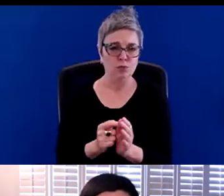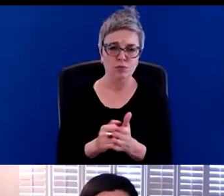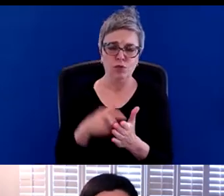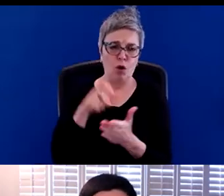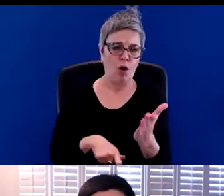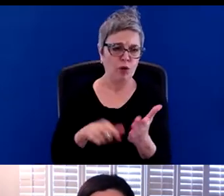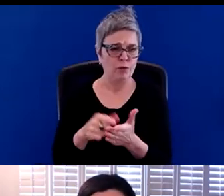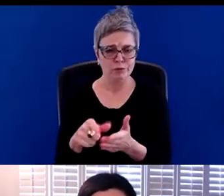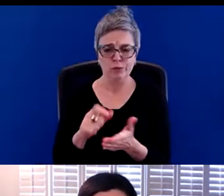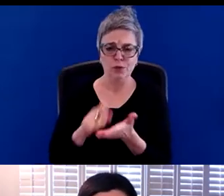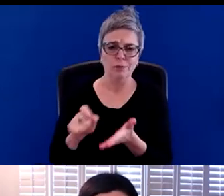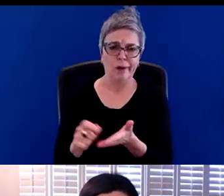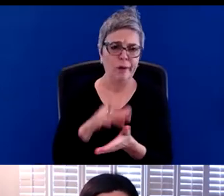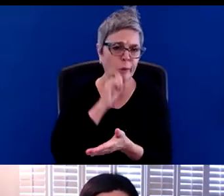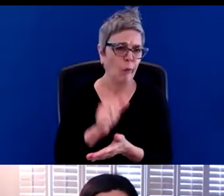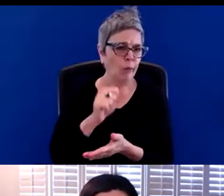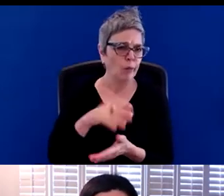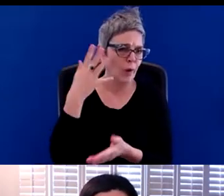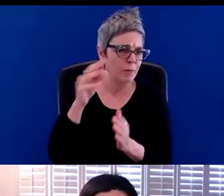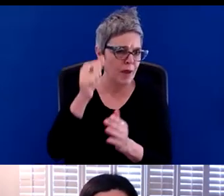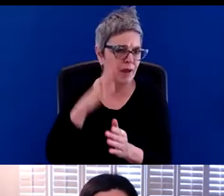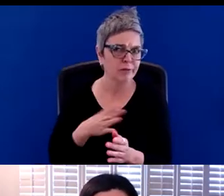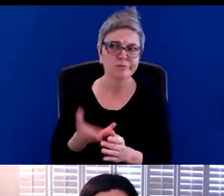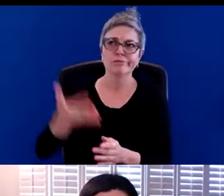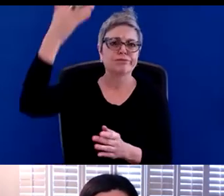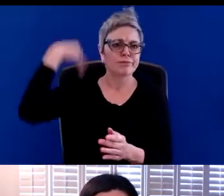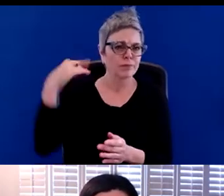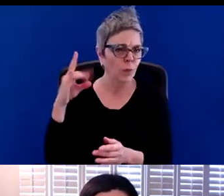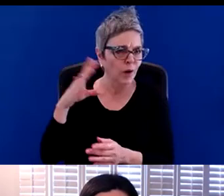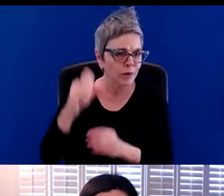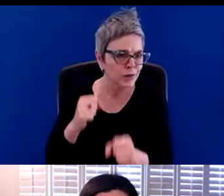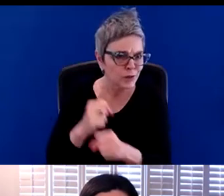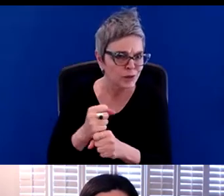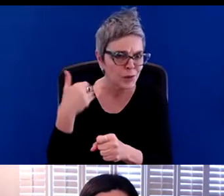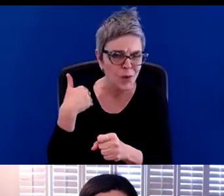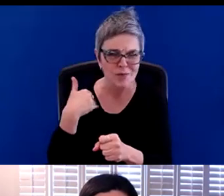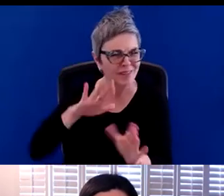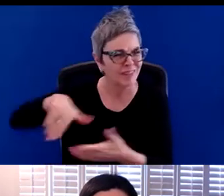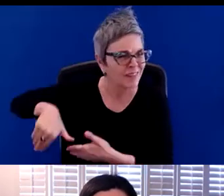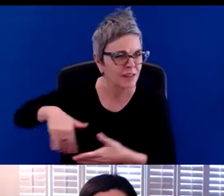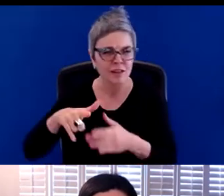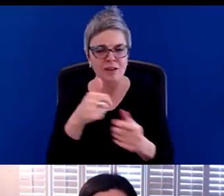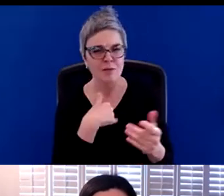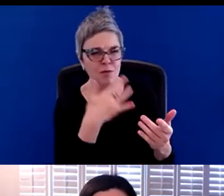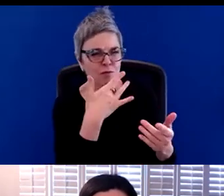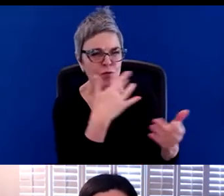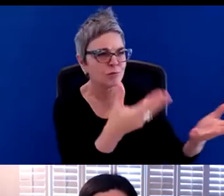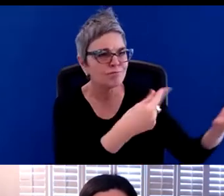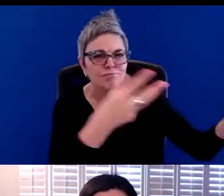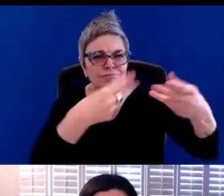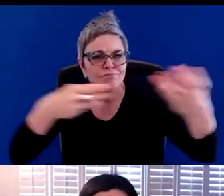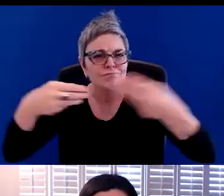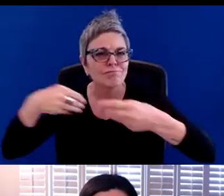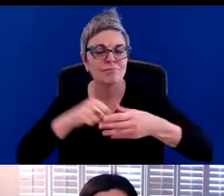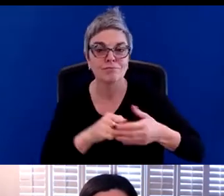a chance in which I would actually say I'm pretty sure all of the works comes from individuals of color, and,